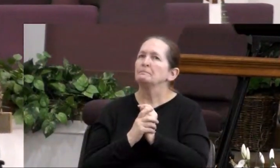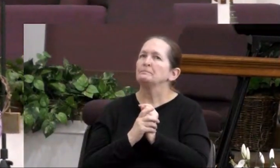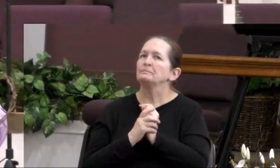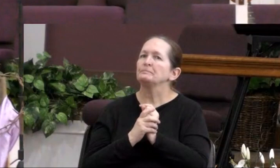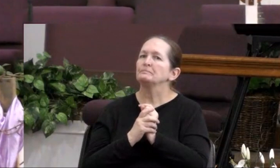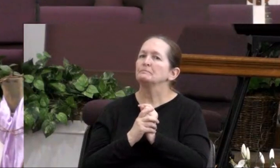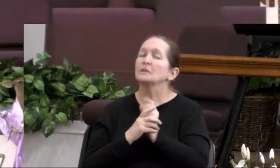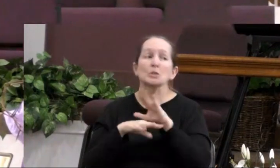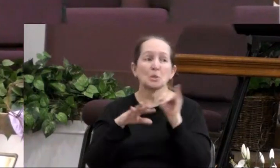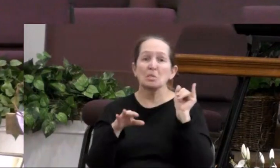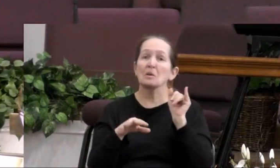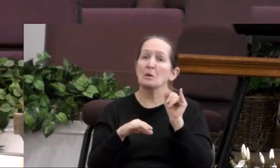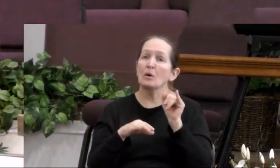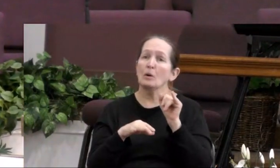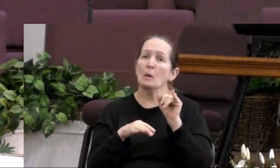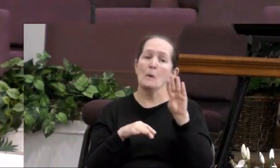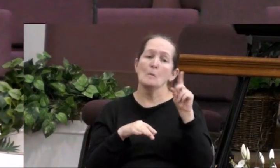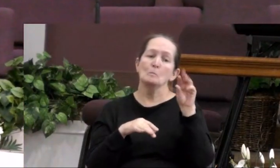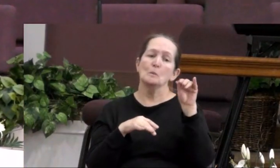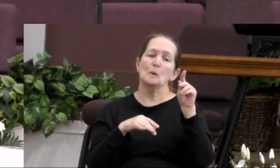So they call him.